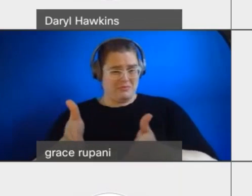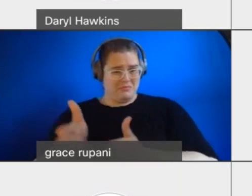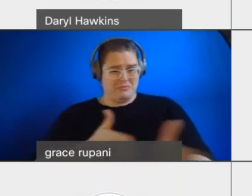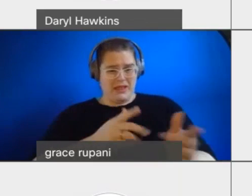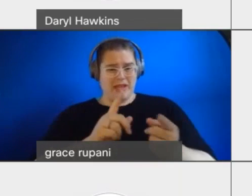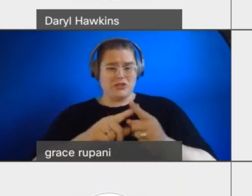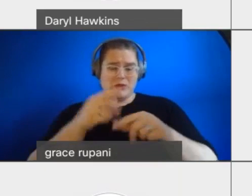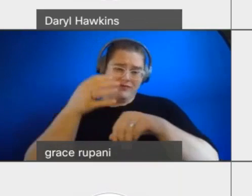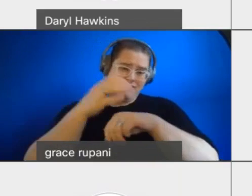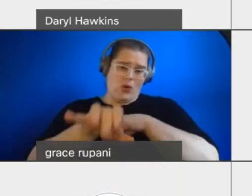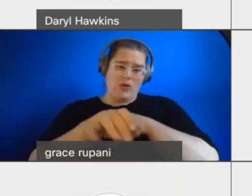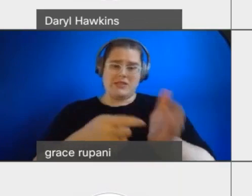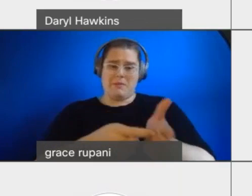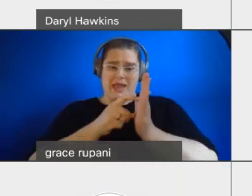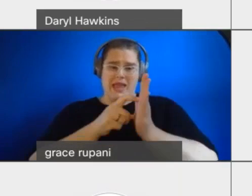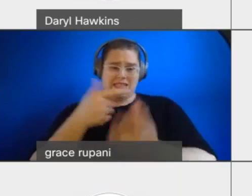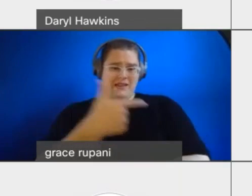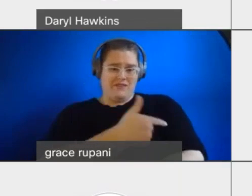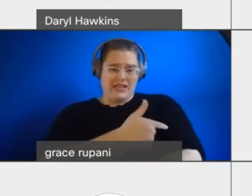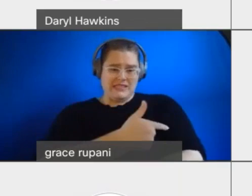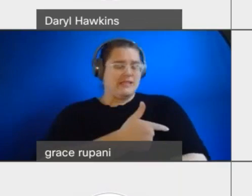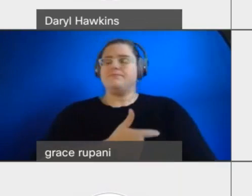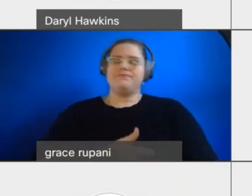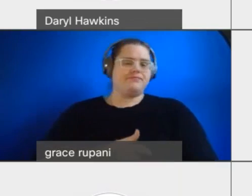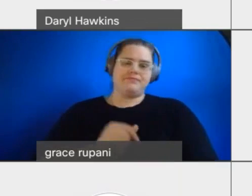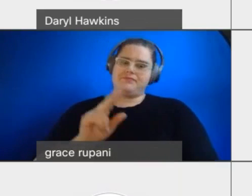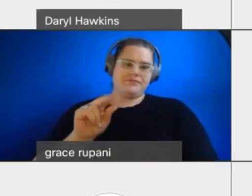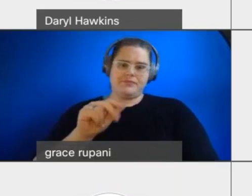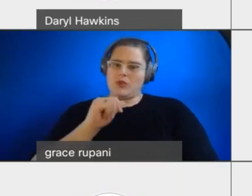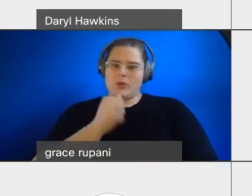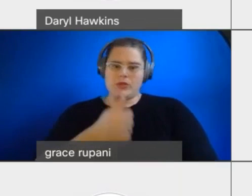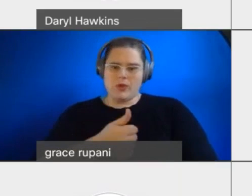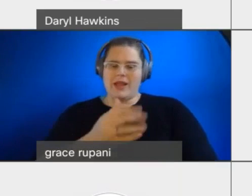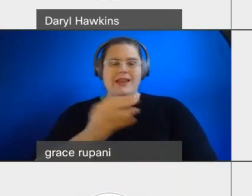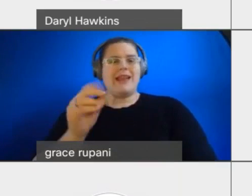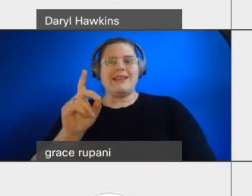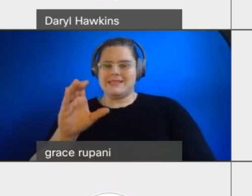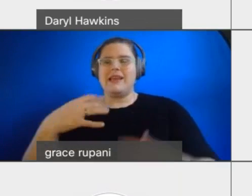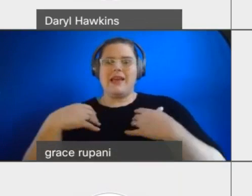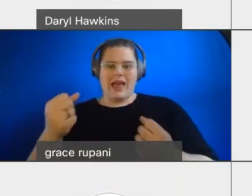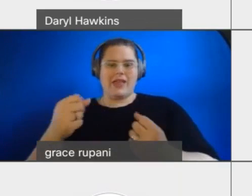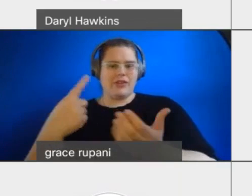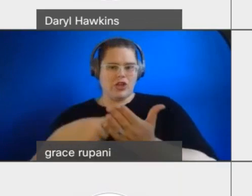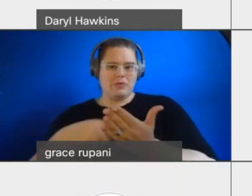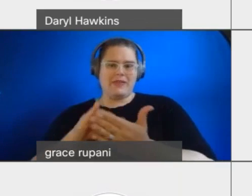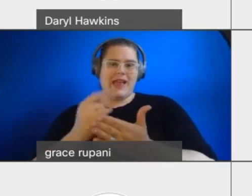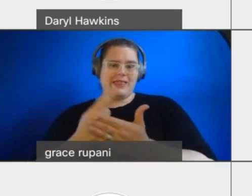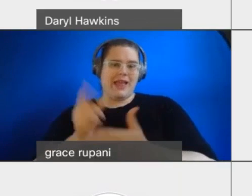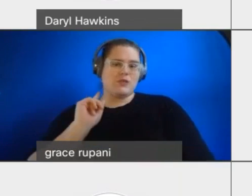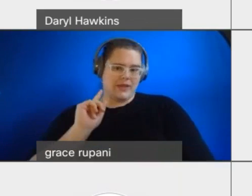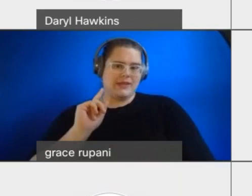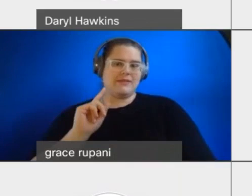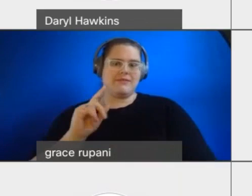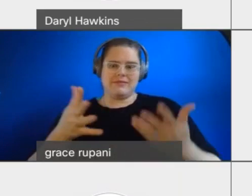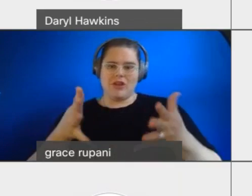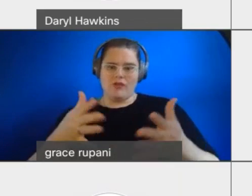No, we do not. At this time, and DC Health spoke to this last week, there